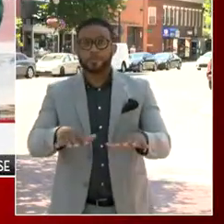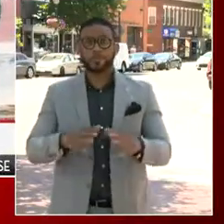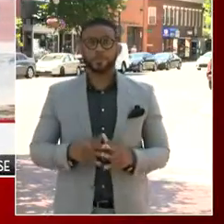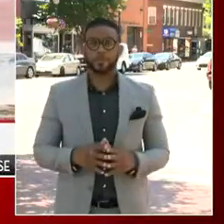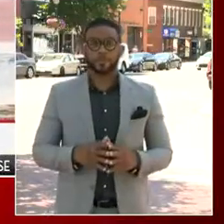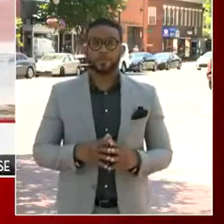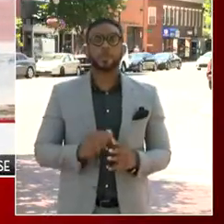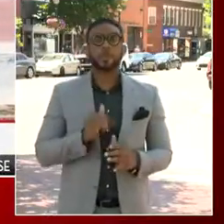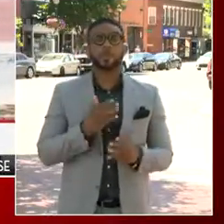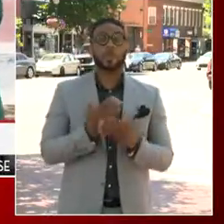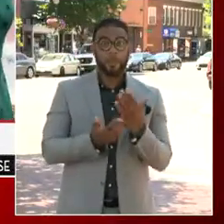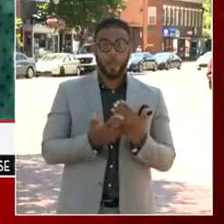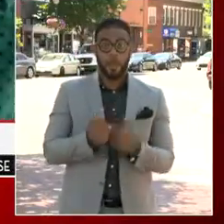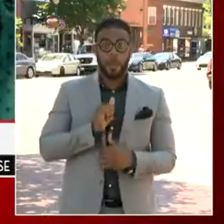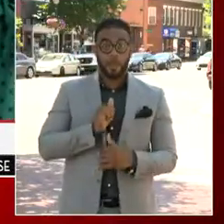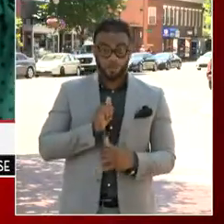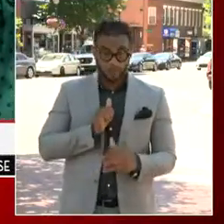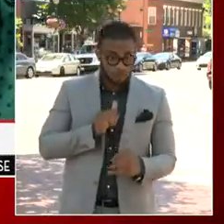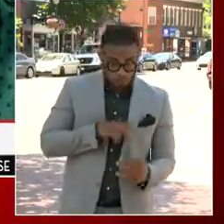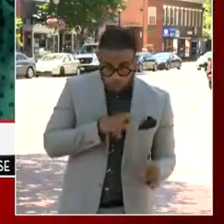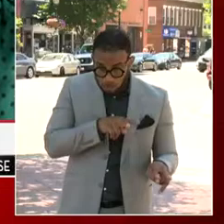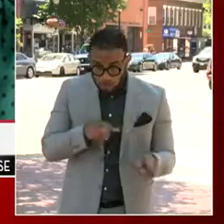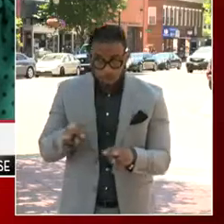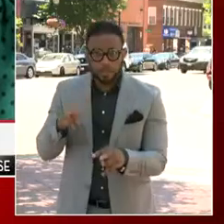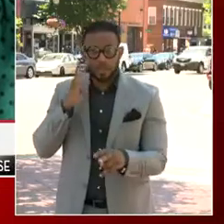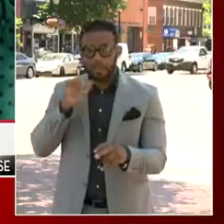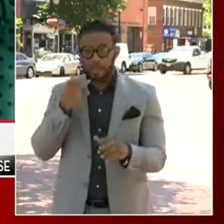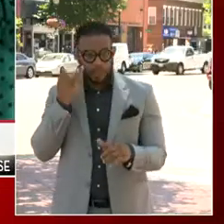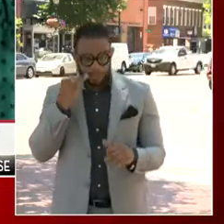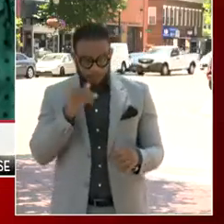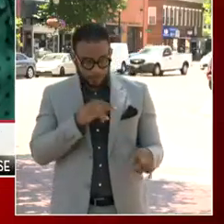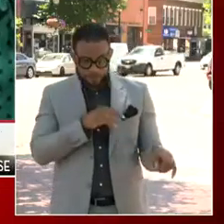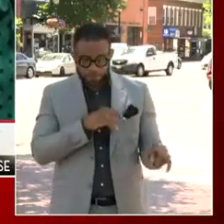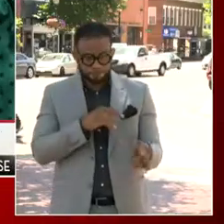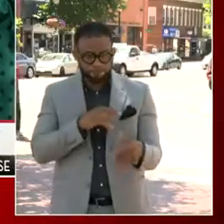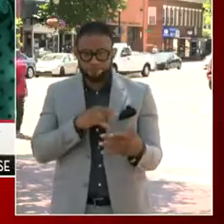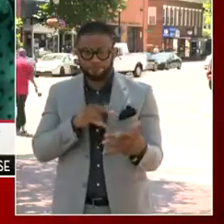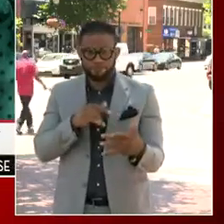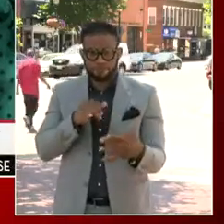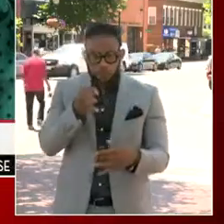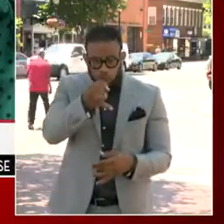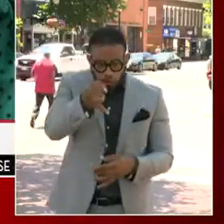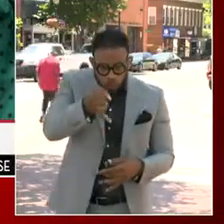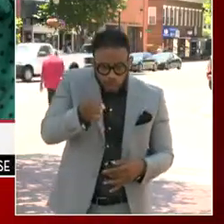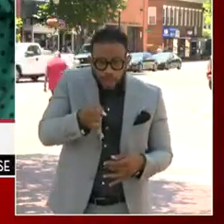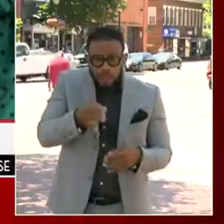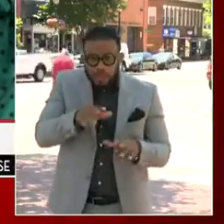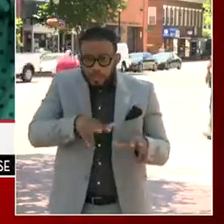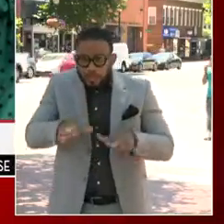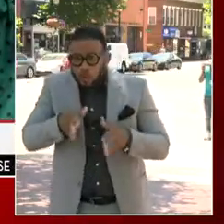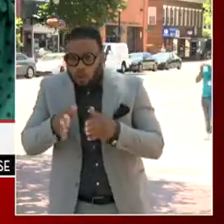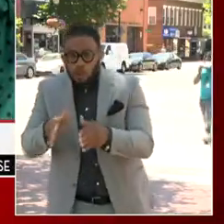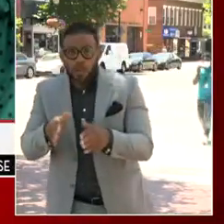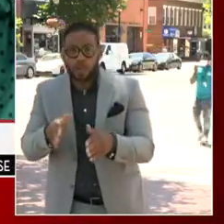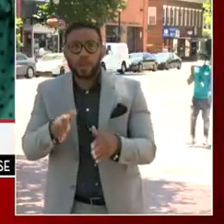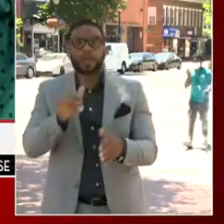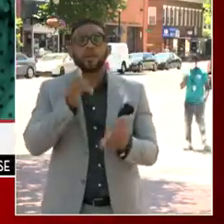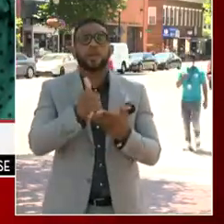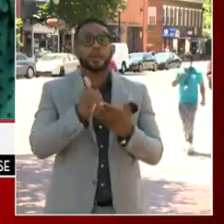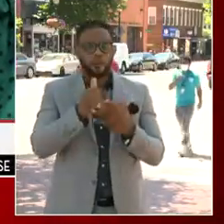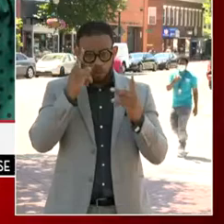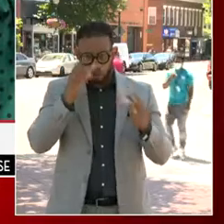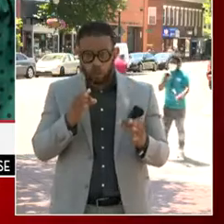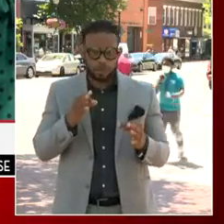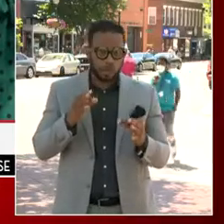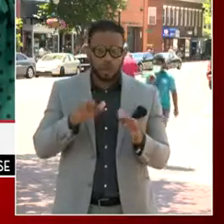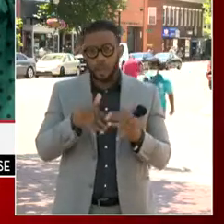And we will manually go out and do that as well. So we'll look to see if those, if there are cracks in the side or in the roadways, and that will help us